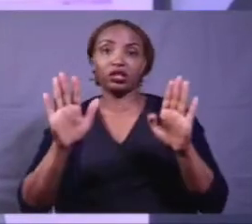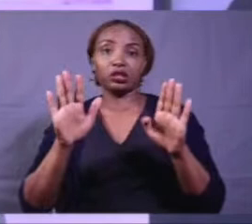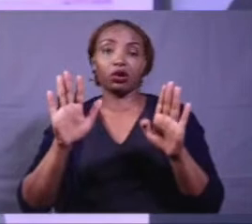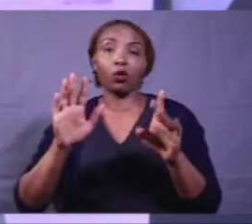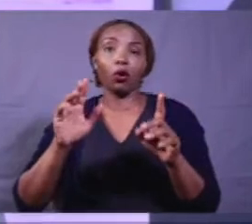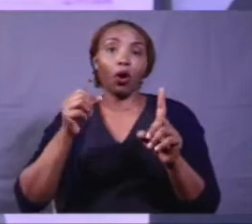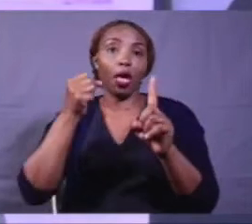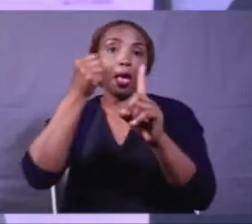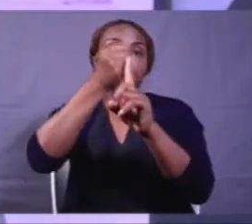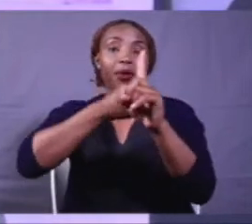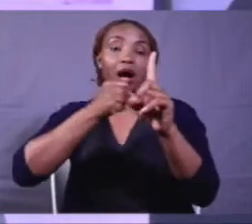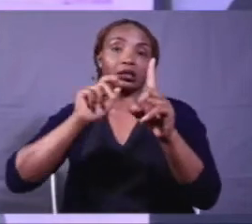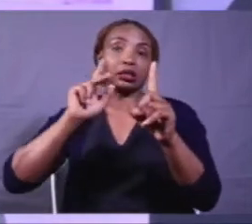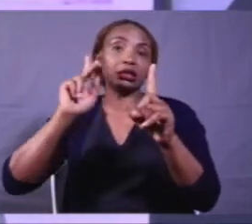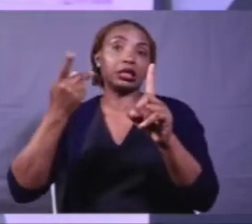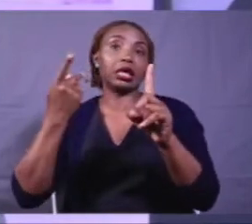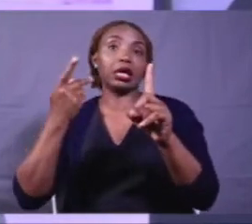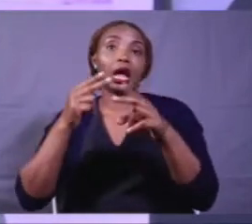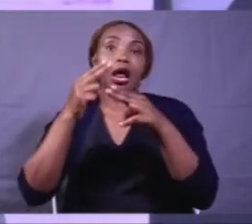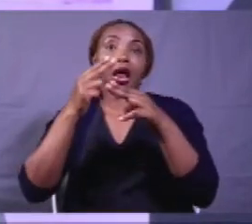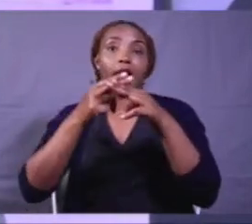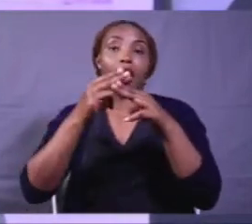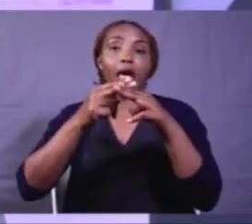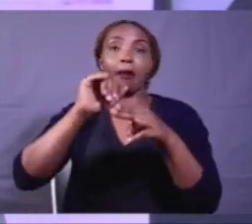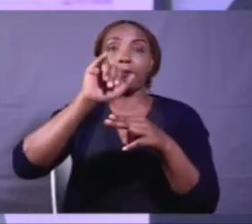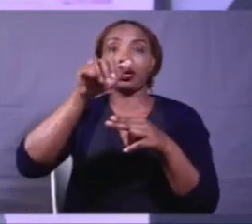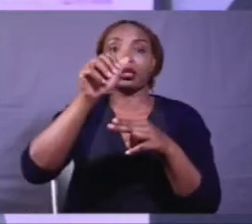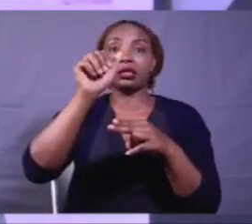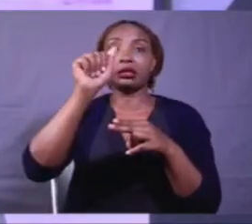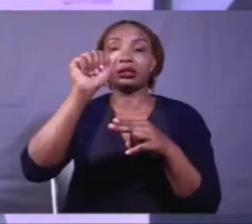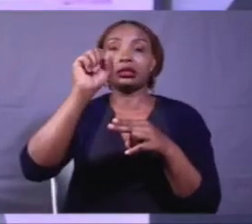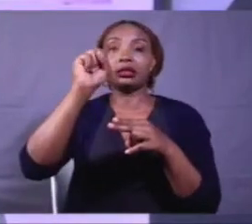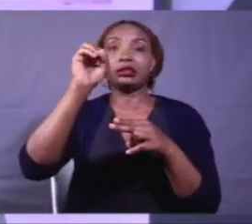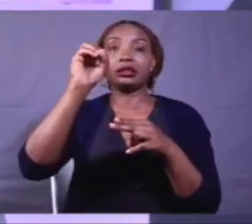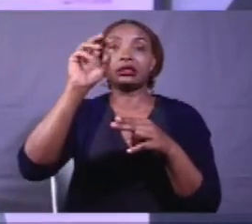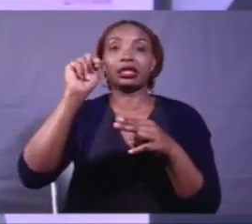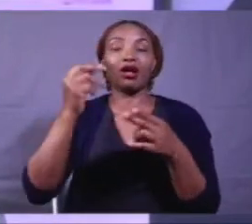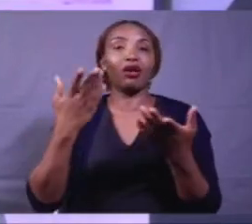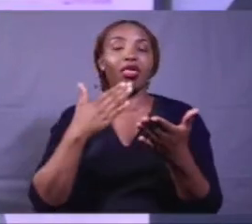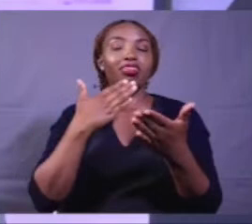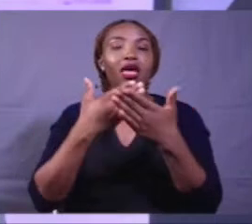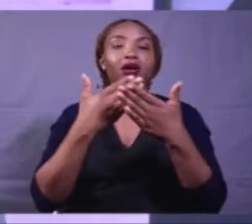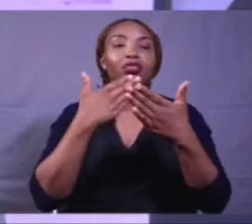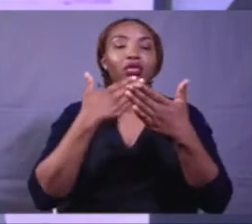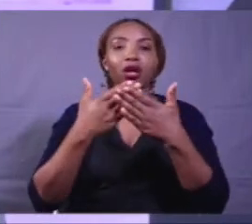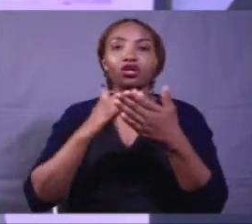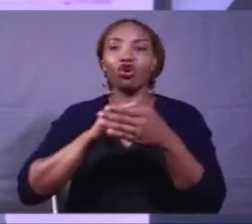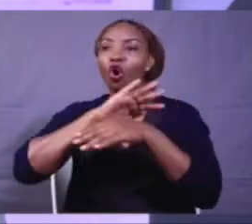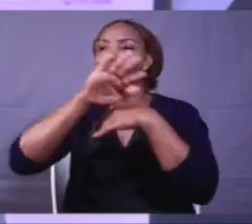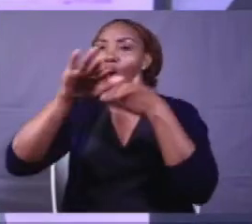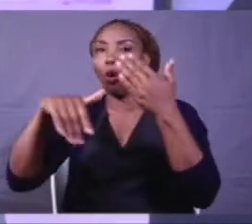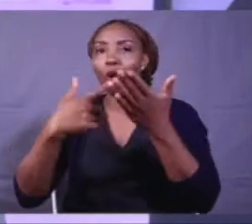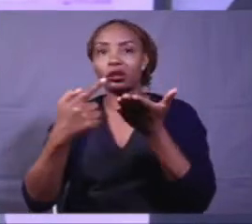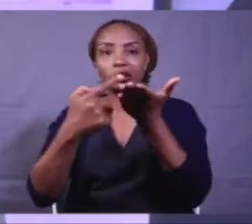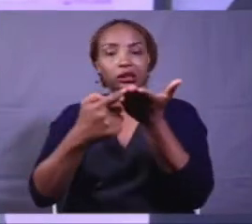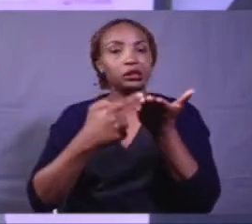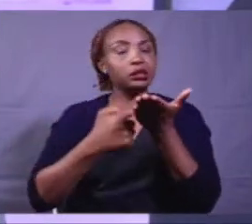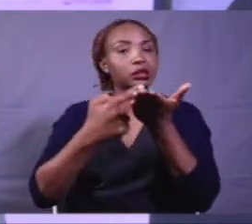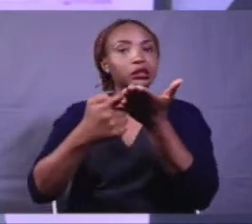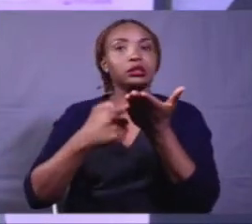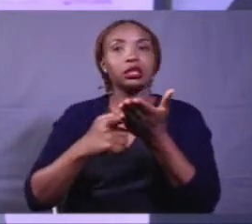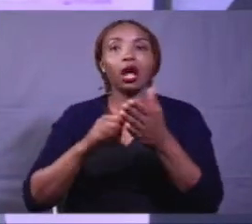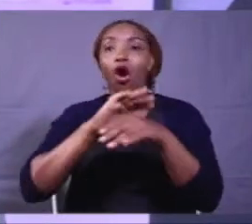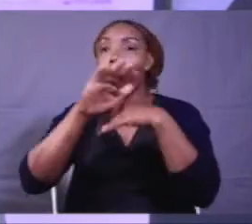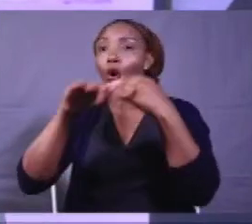Jason Nyantino. I thank my panel and my audience for the fantastic debate, and to all of you at home for watching. You